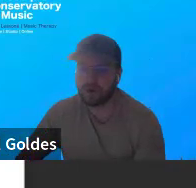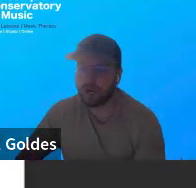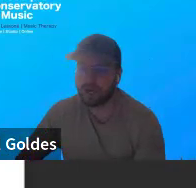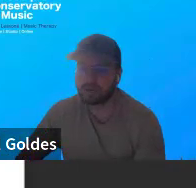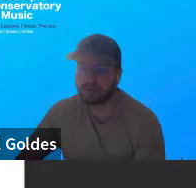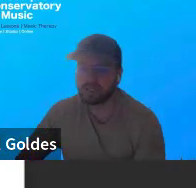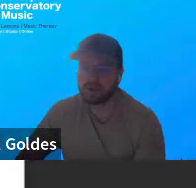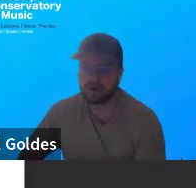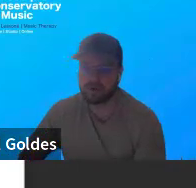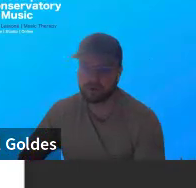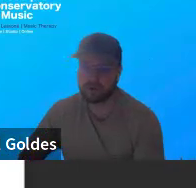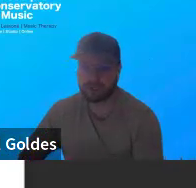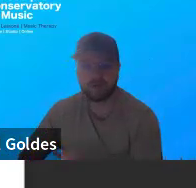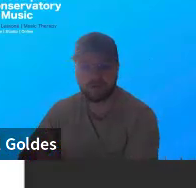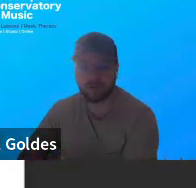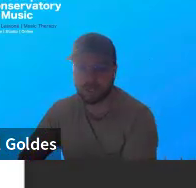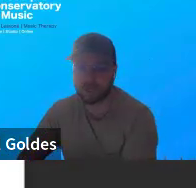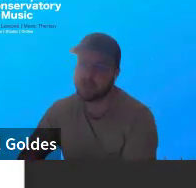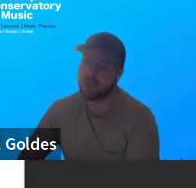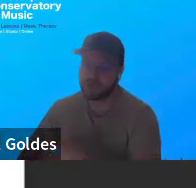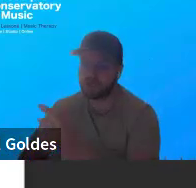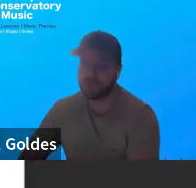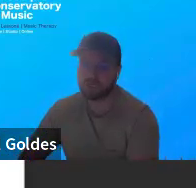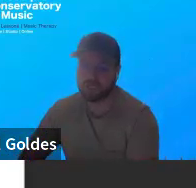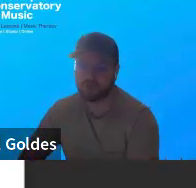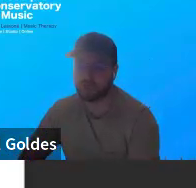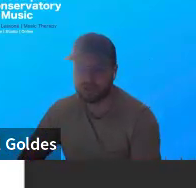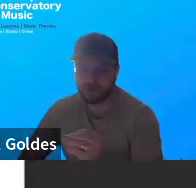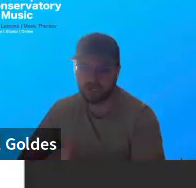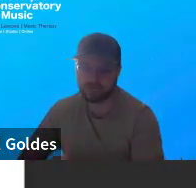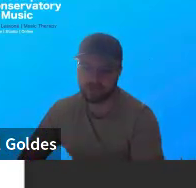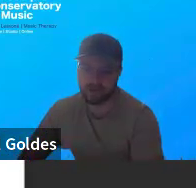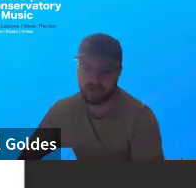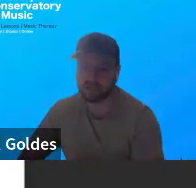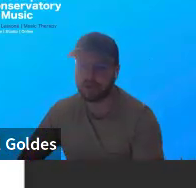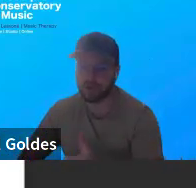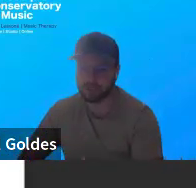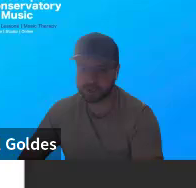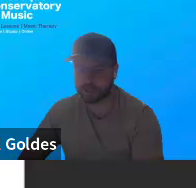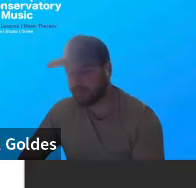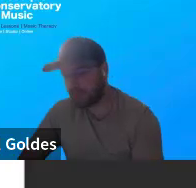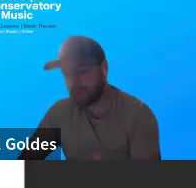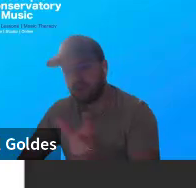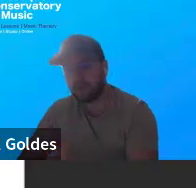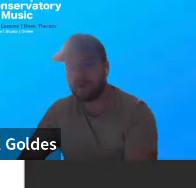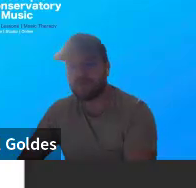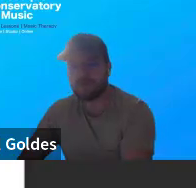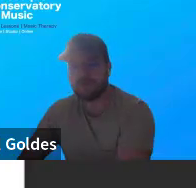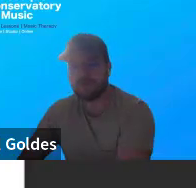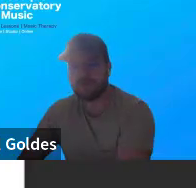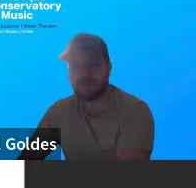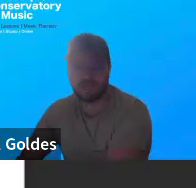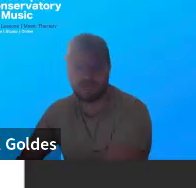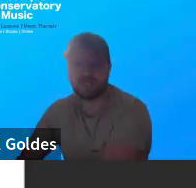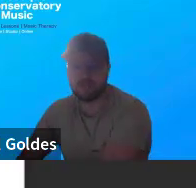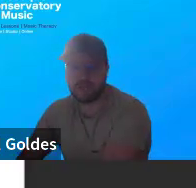us, or submit a referral using a referral link, which I'll send to you guys after the meeting, so you can always use it. Whenever